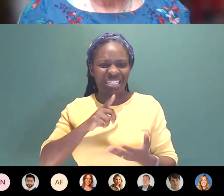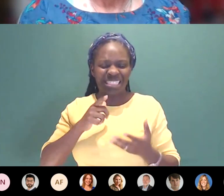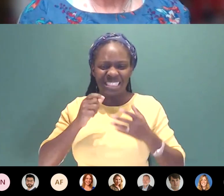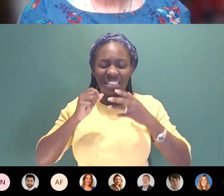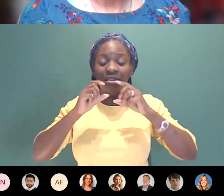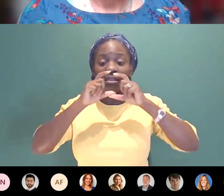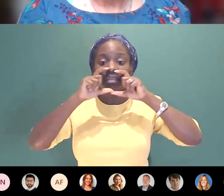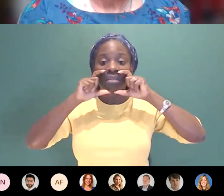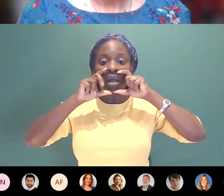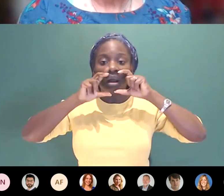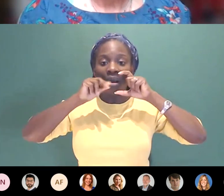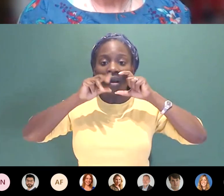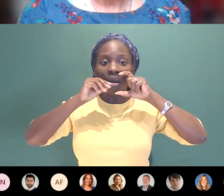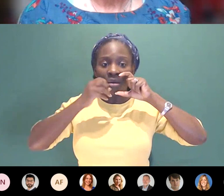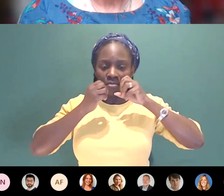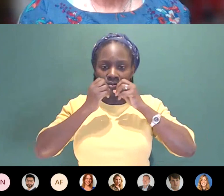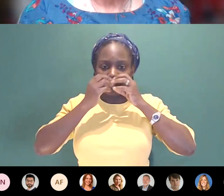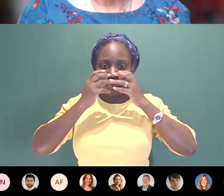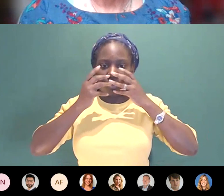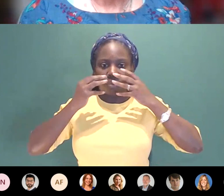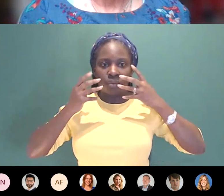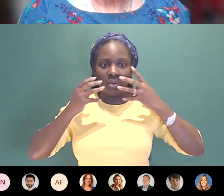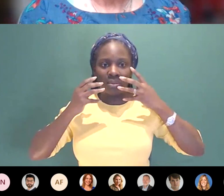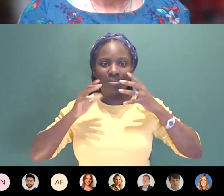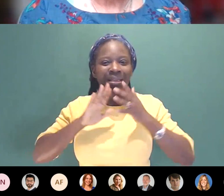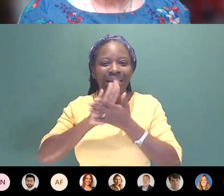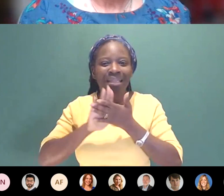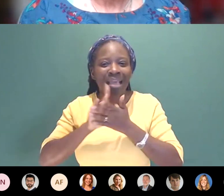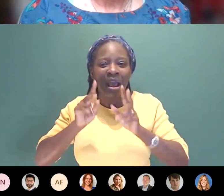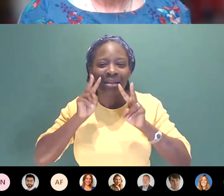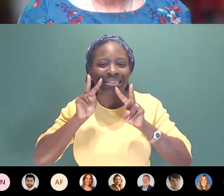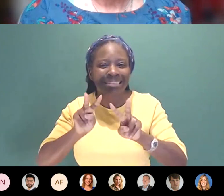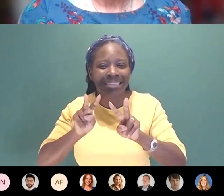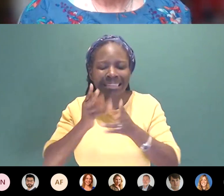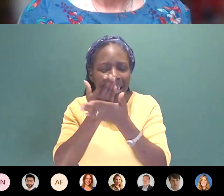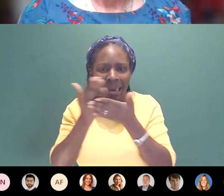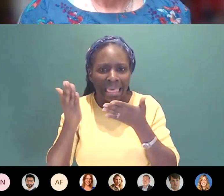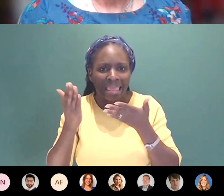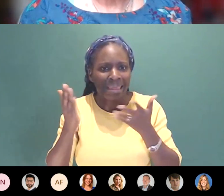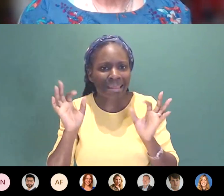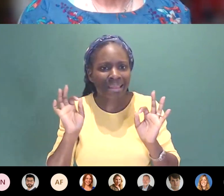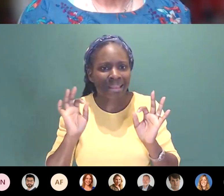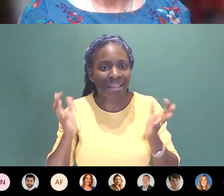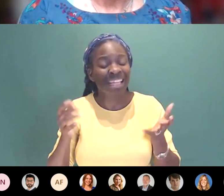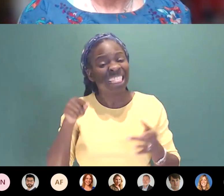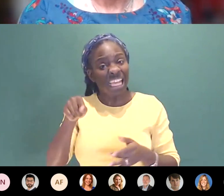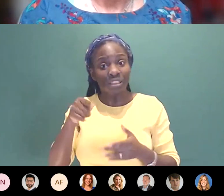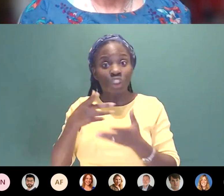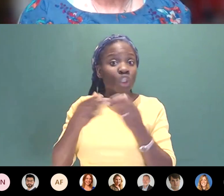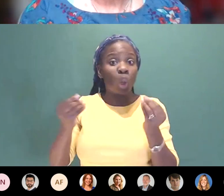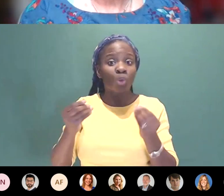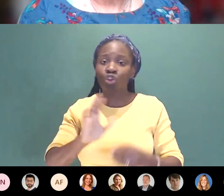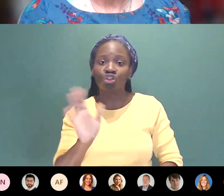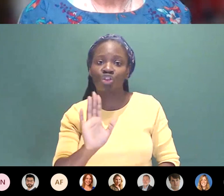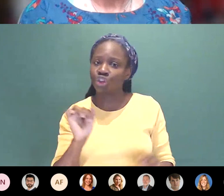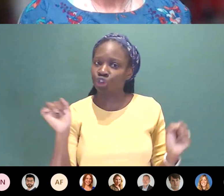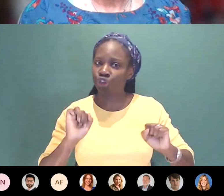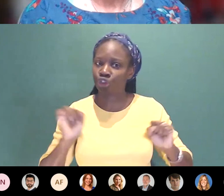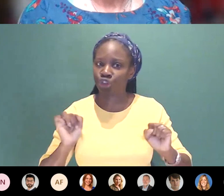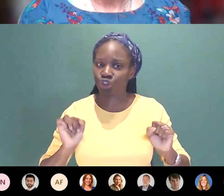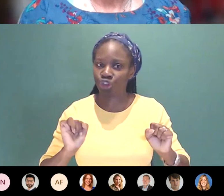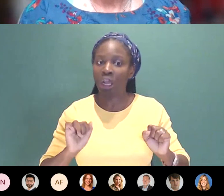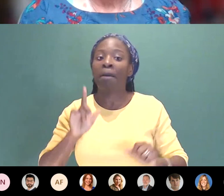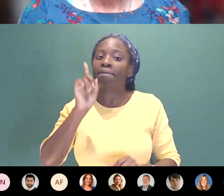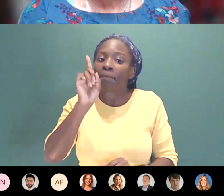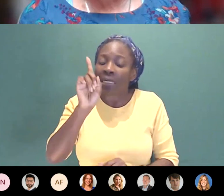up, so you don't actually see anything. So it's not the solution yet. But it's